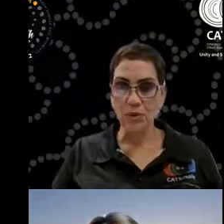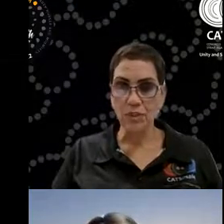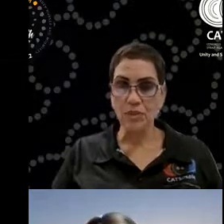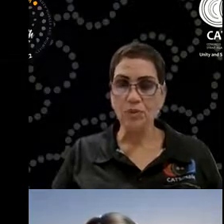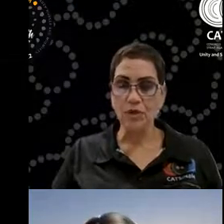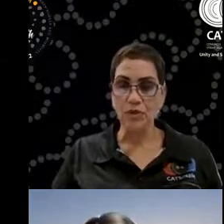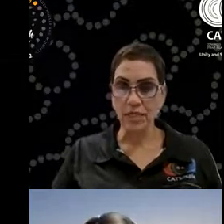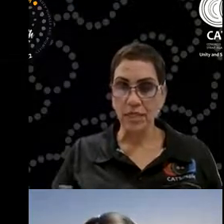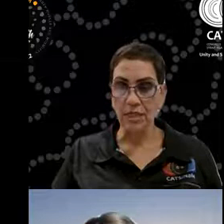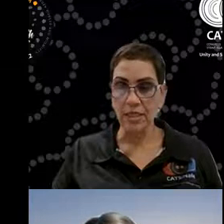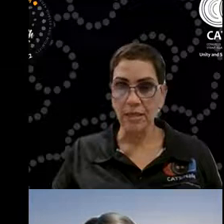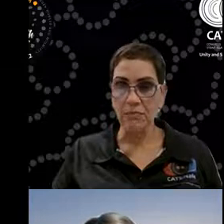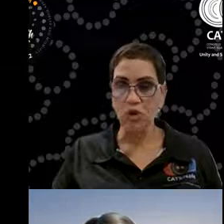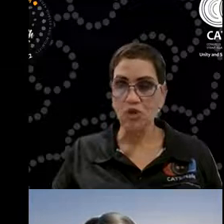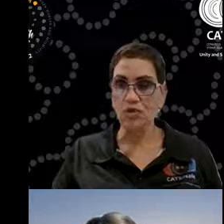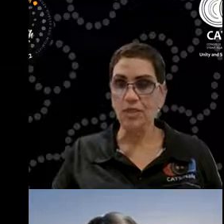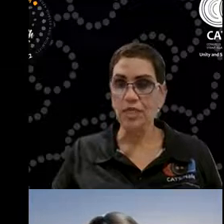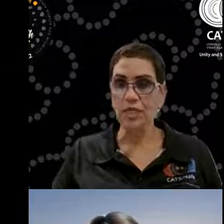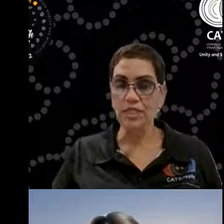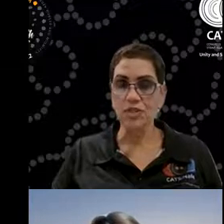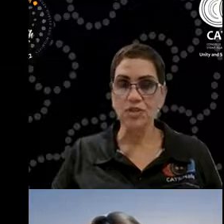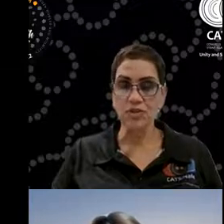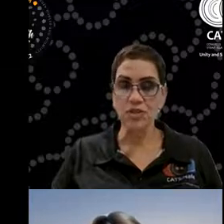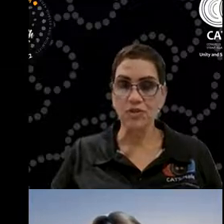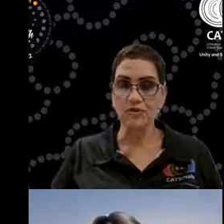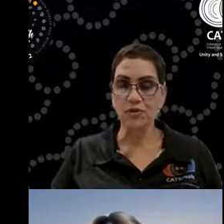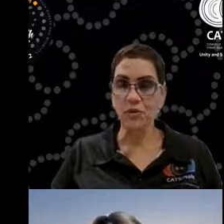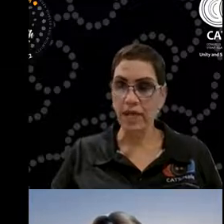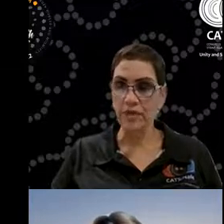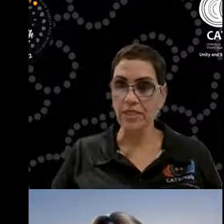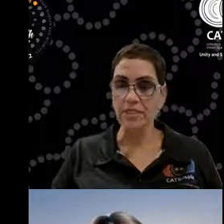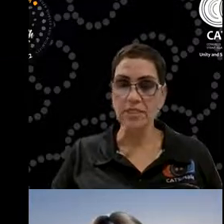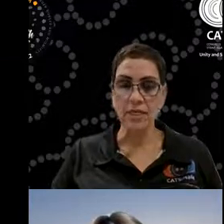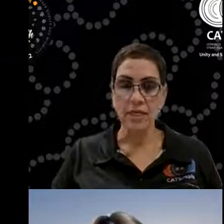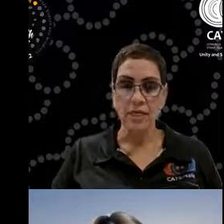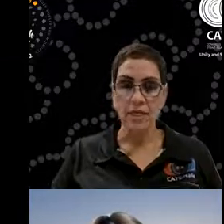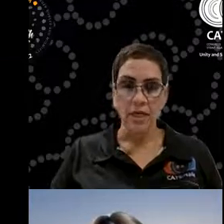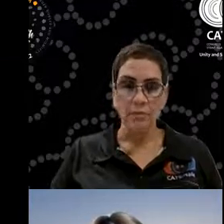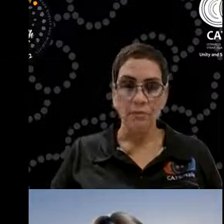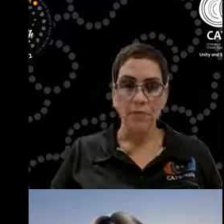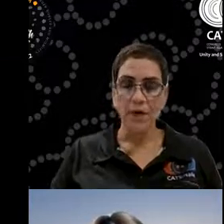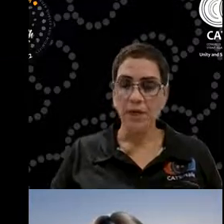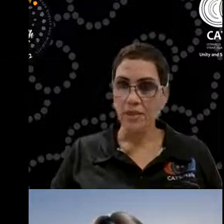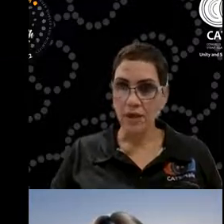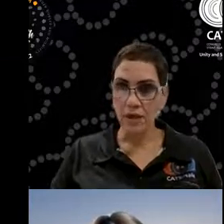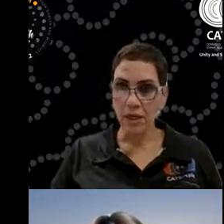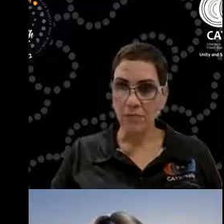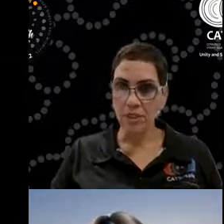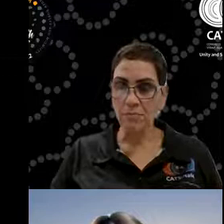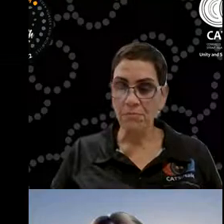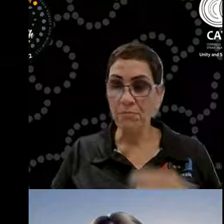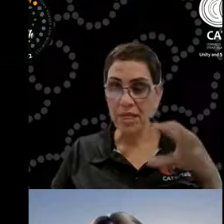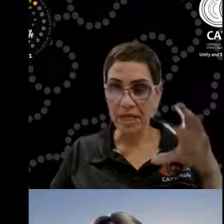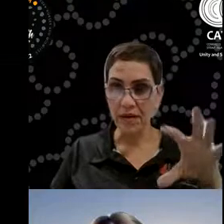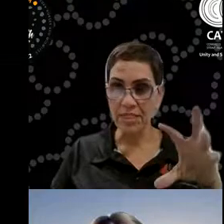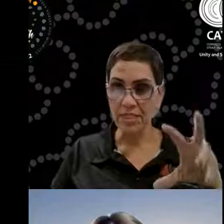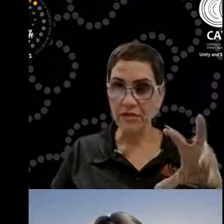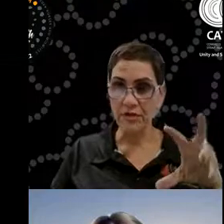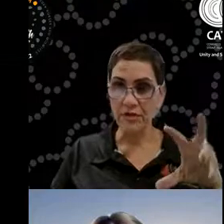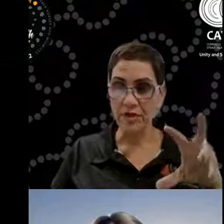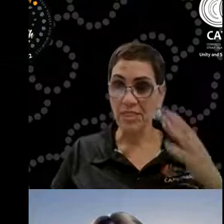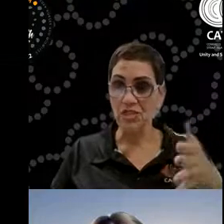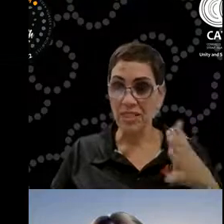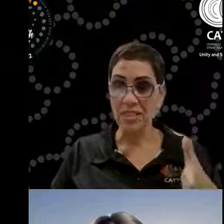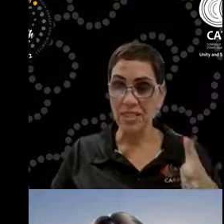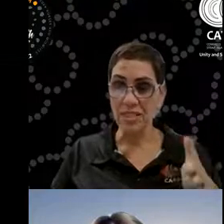actual reenactment on the ward. So what you get in Module 3 is introduced to 4 characters. By the time, so